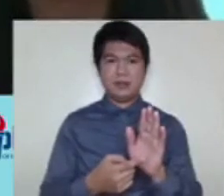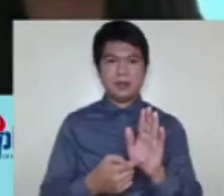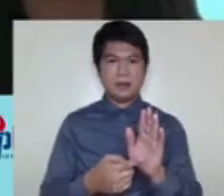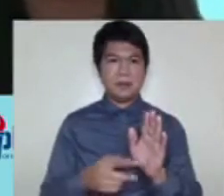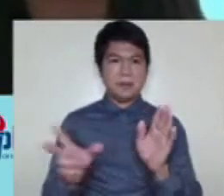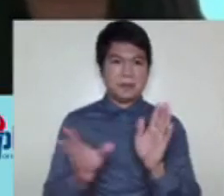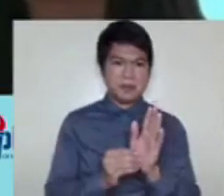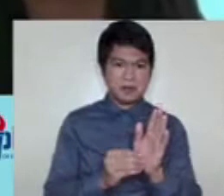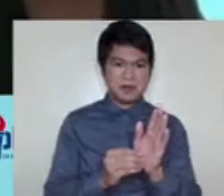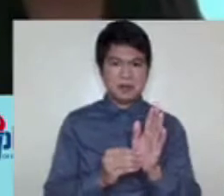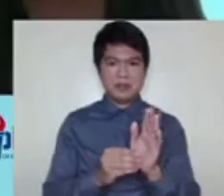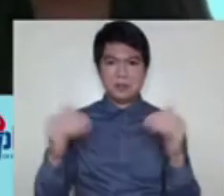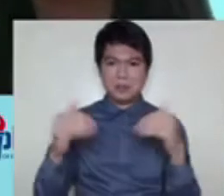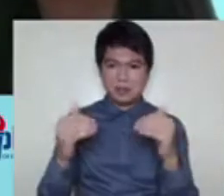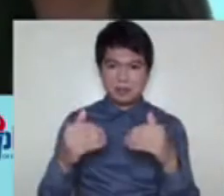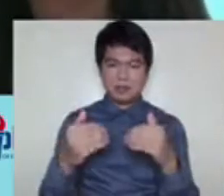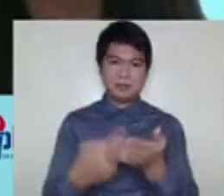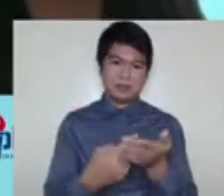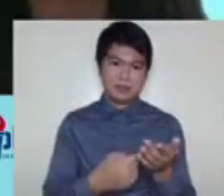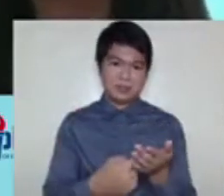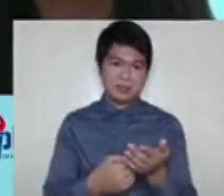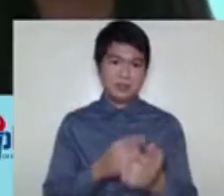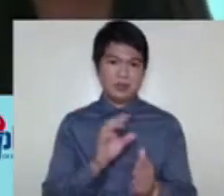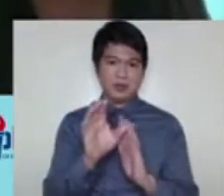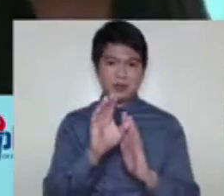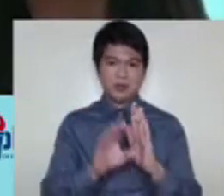of Ethics of professional teachers and the reviewed